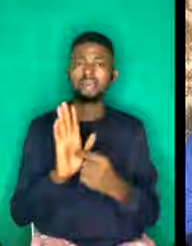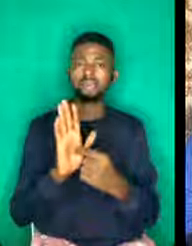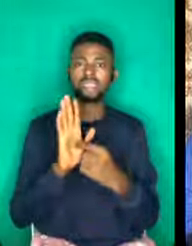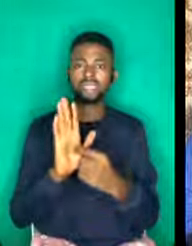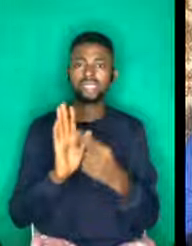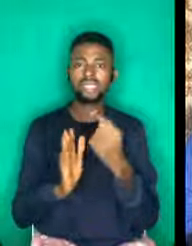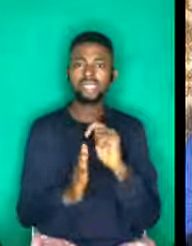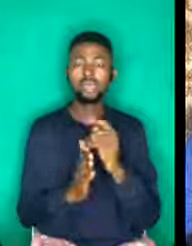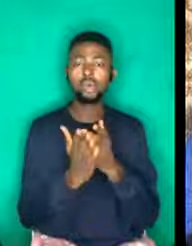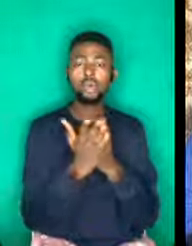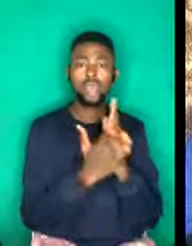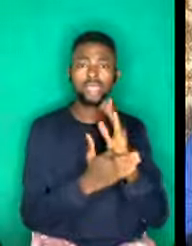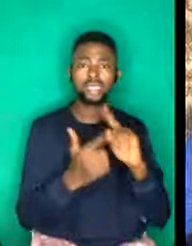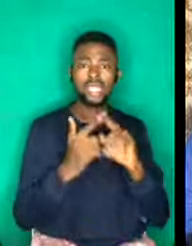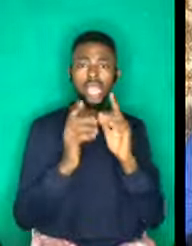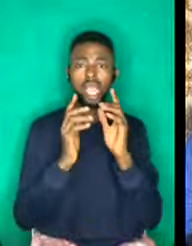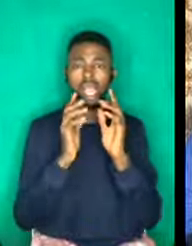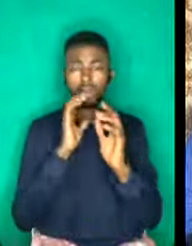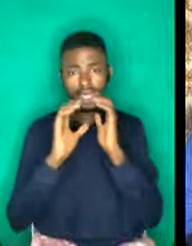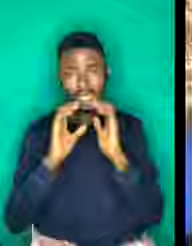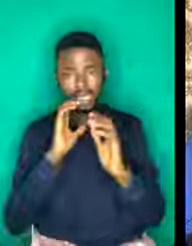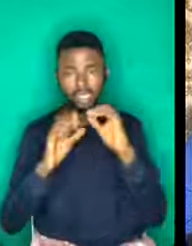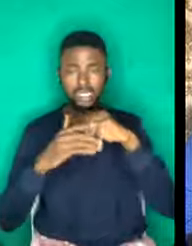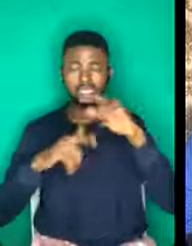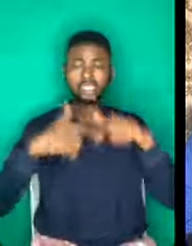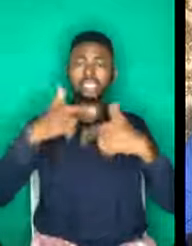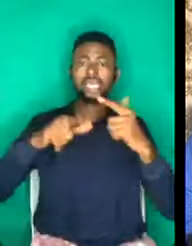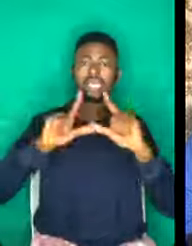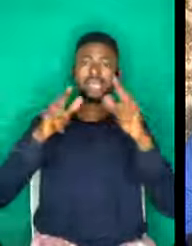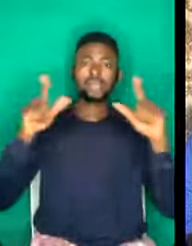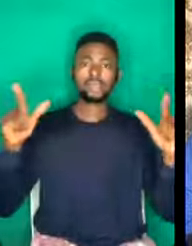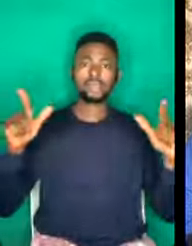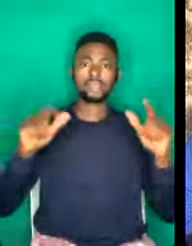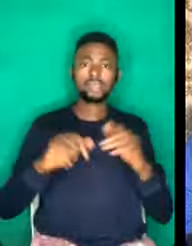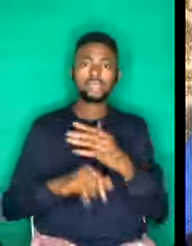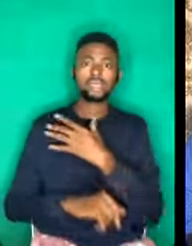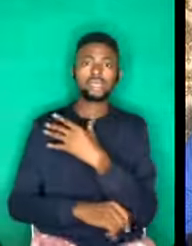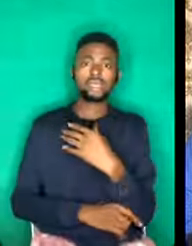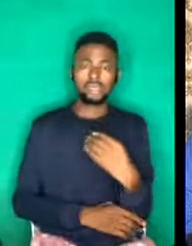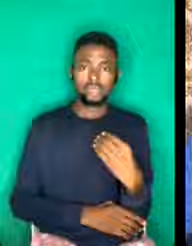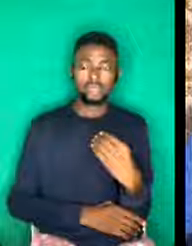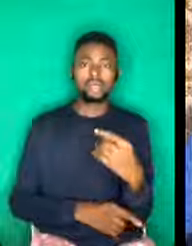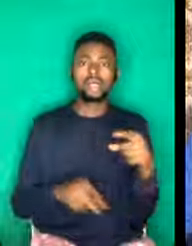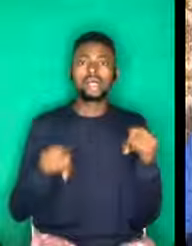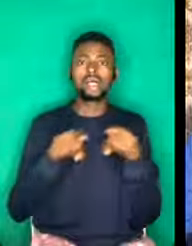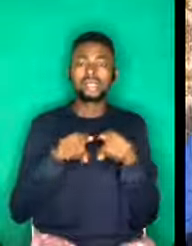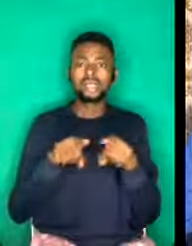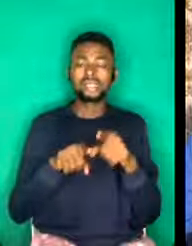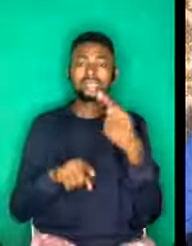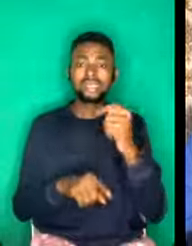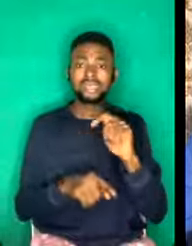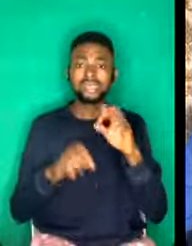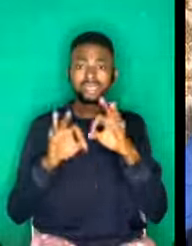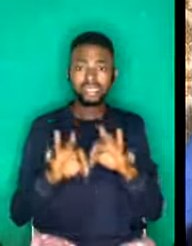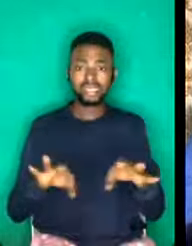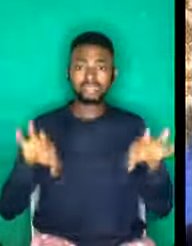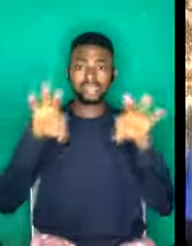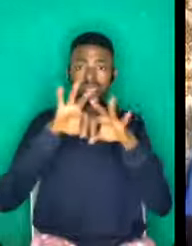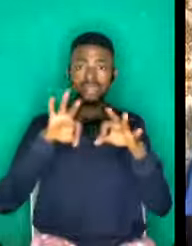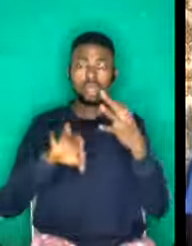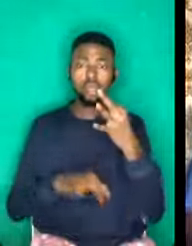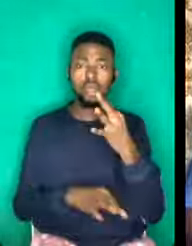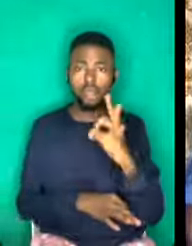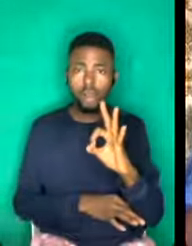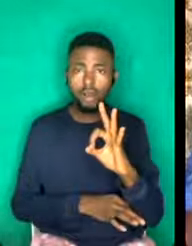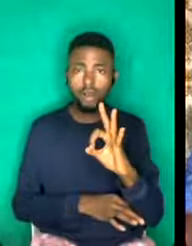to communicate in sign language and also the significance of preserving